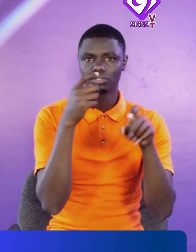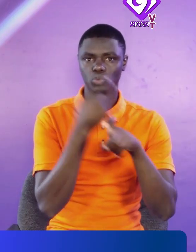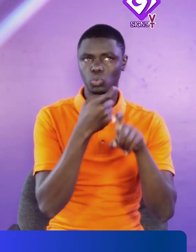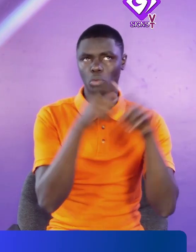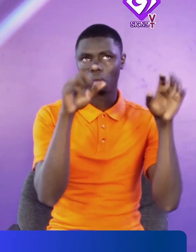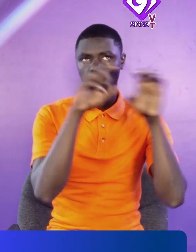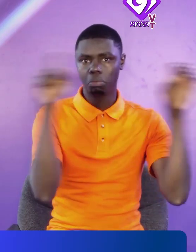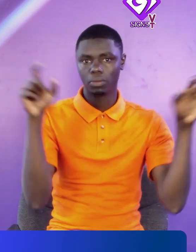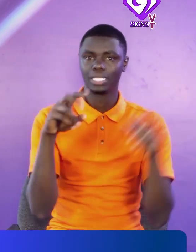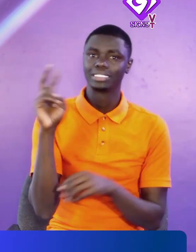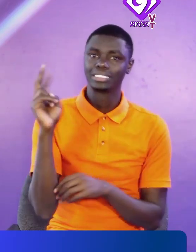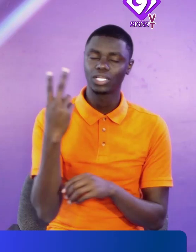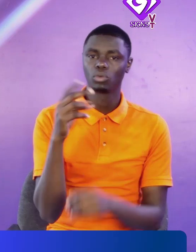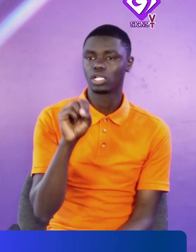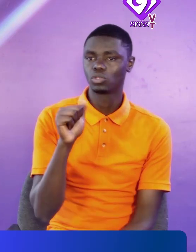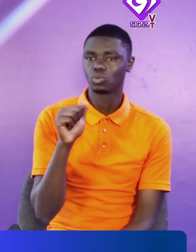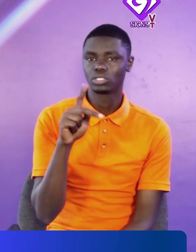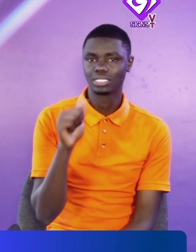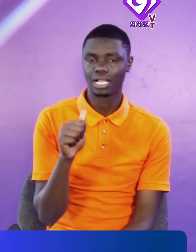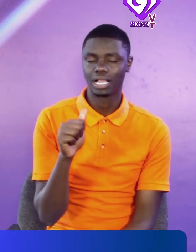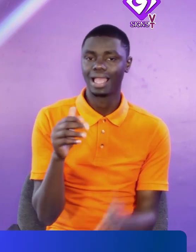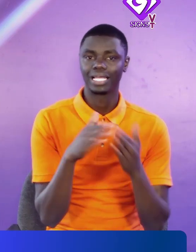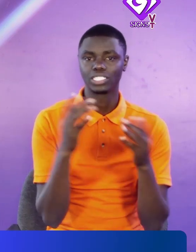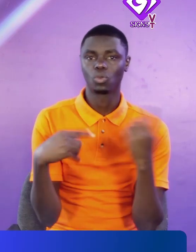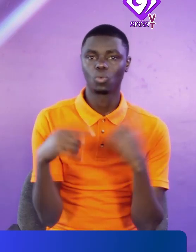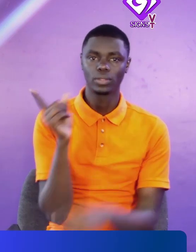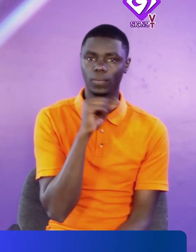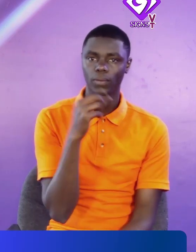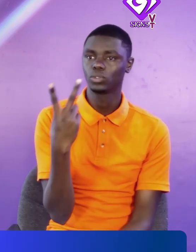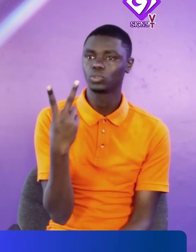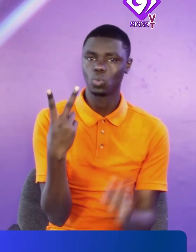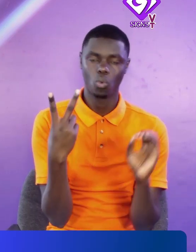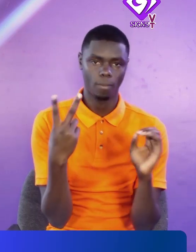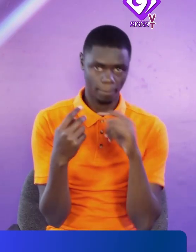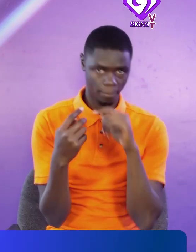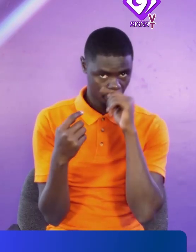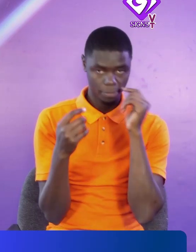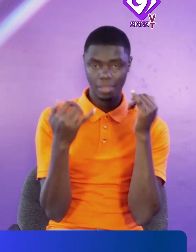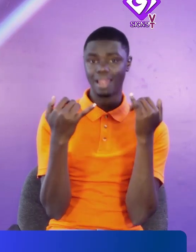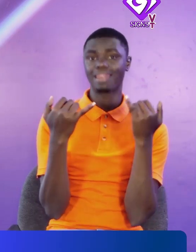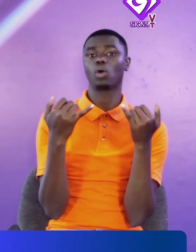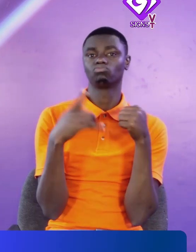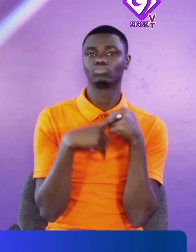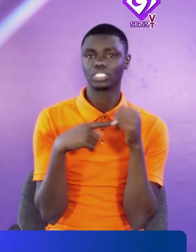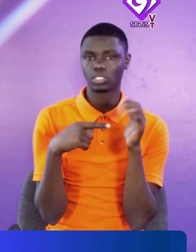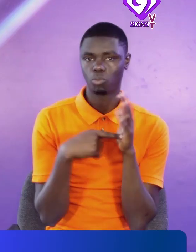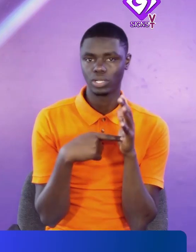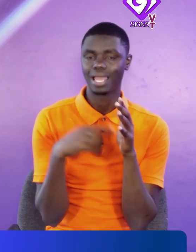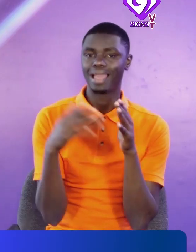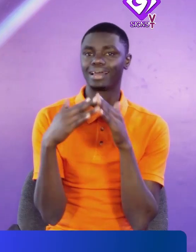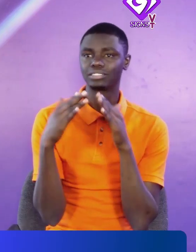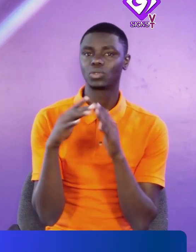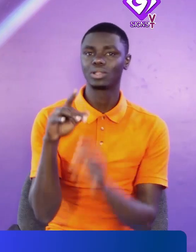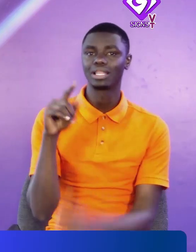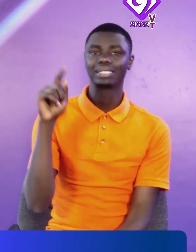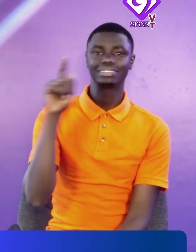ilipigwa na Saka na hivyo sasa ndo Arsenal wameshinda 2-0. Sasa wako na point 6. Arsenal ni tishio, si tu kwa Premier